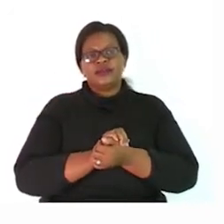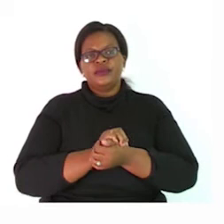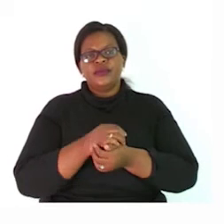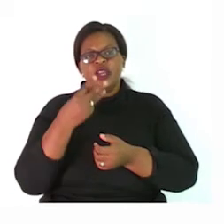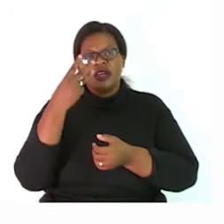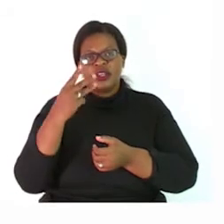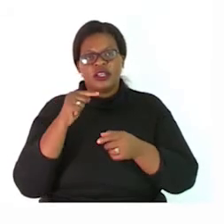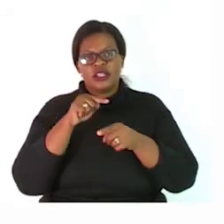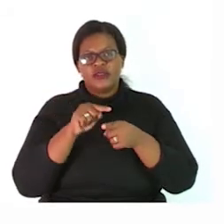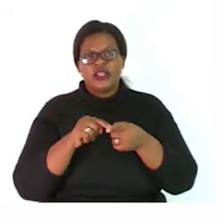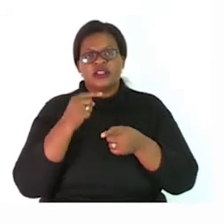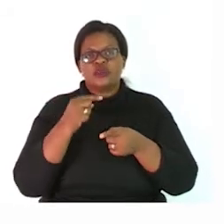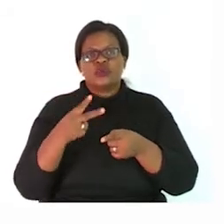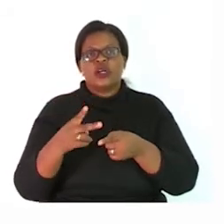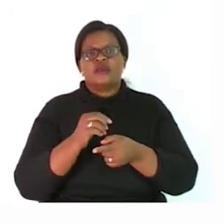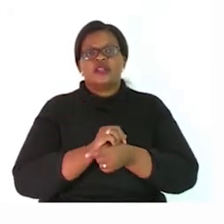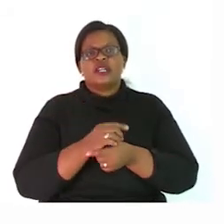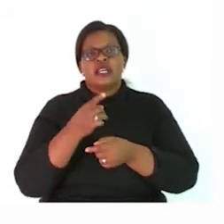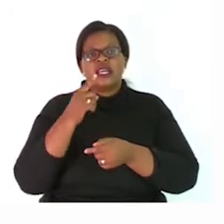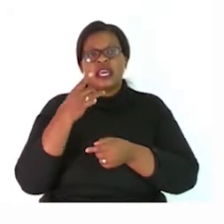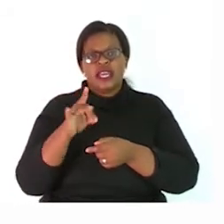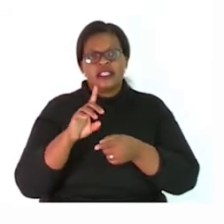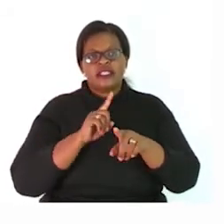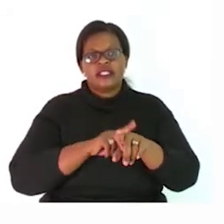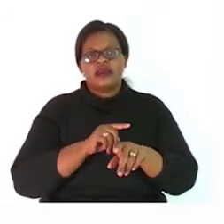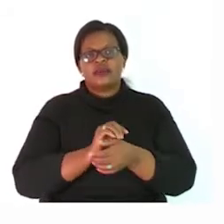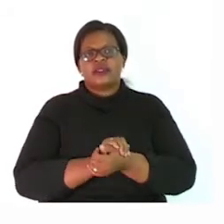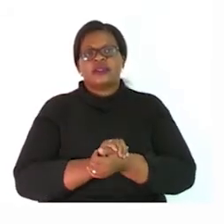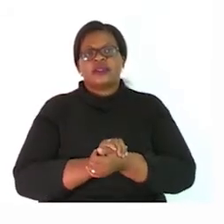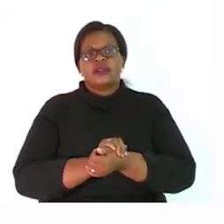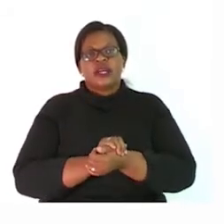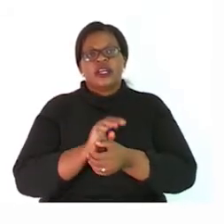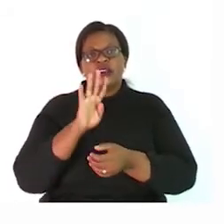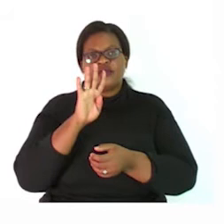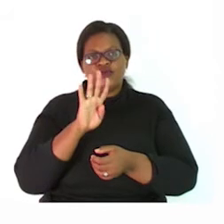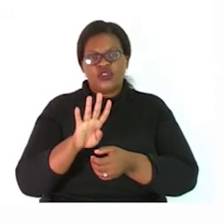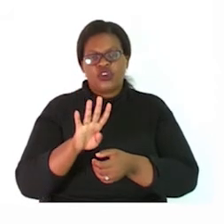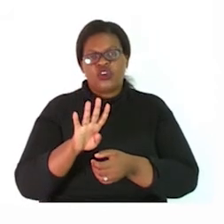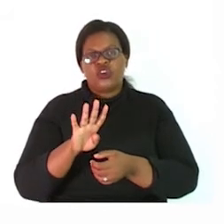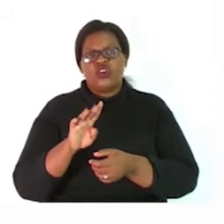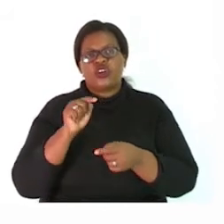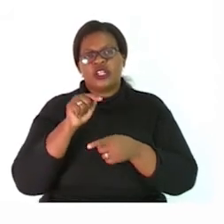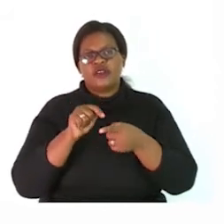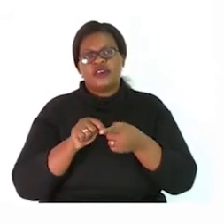3 divided into 12 8 times. And 4 can divide into